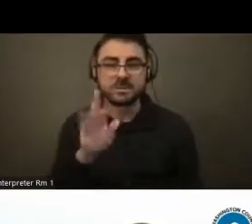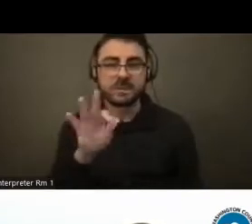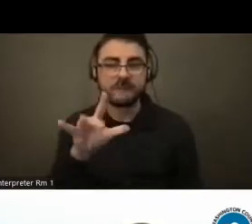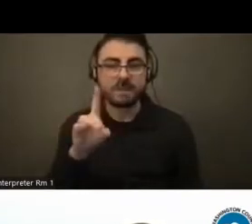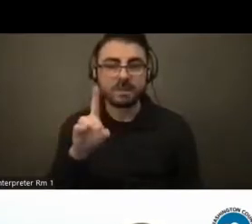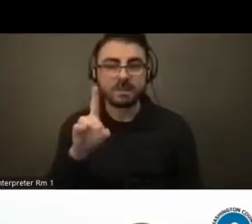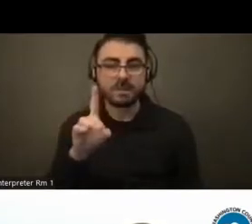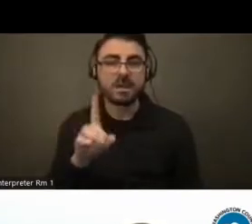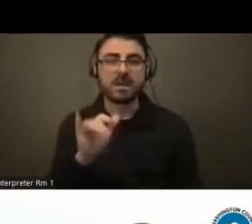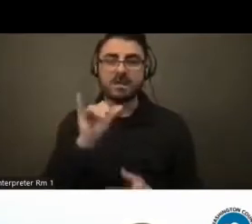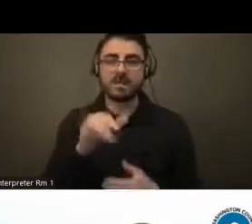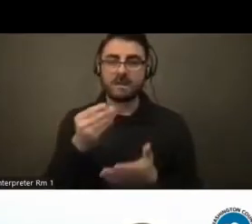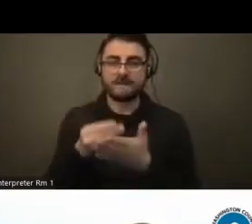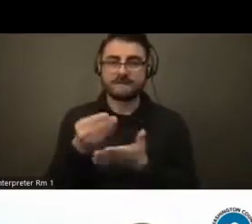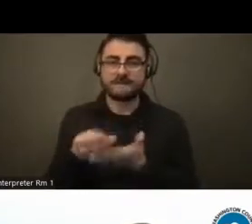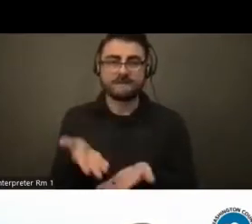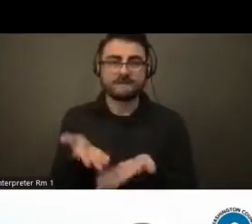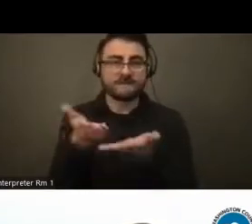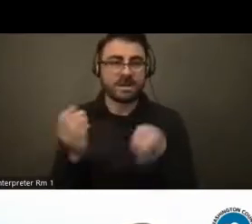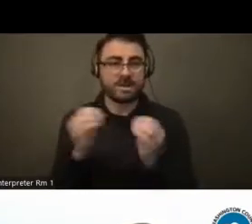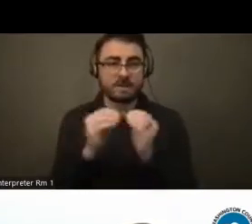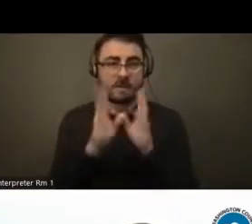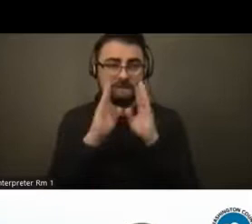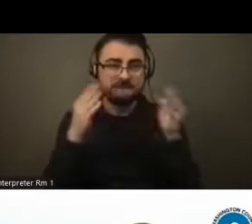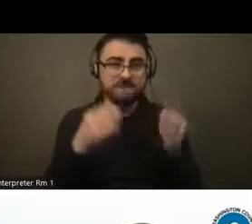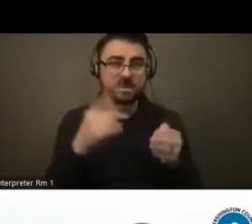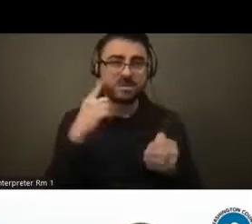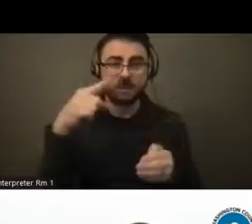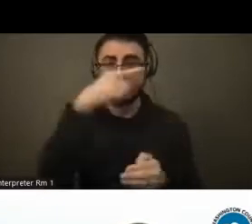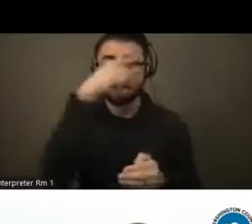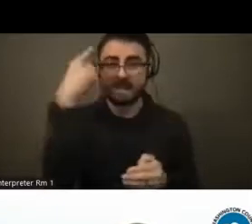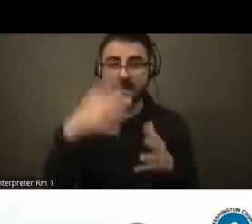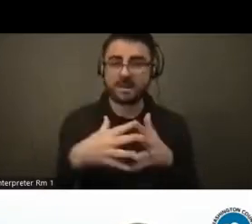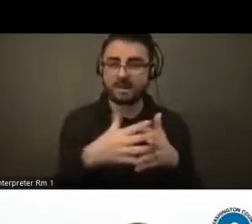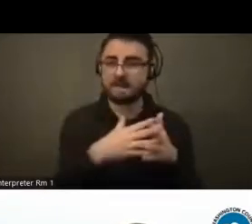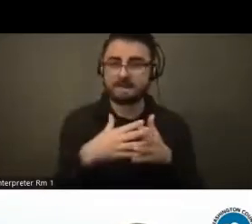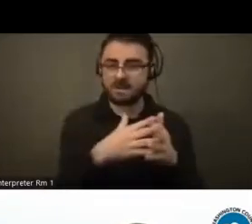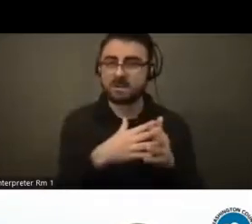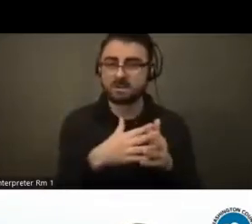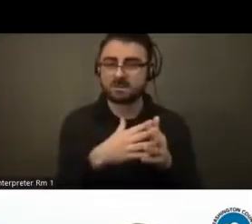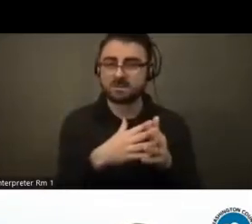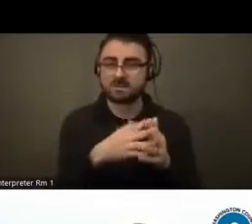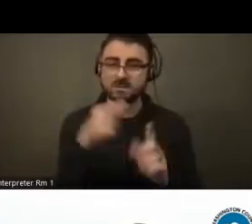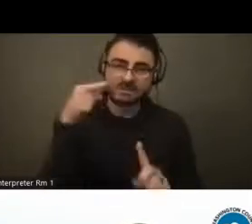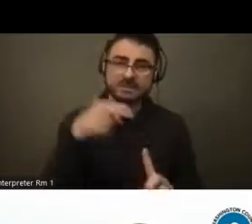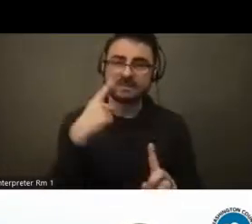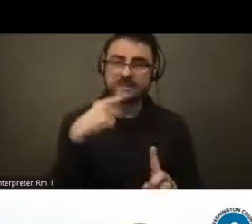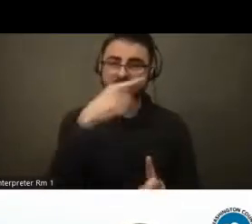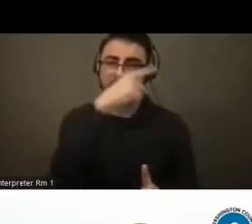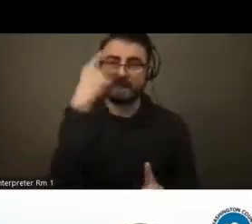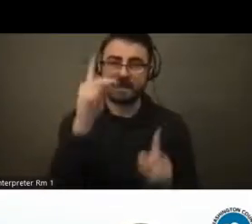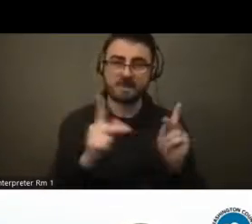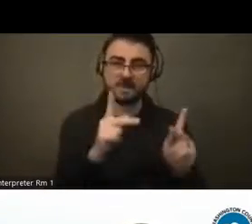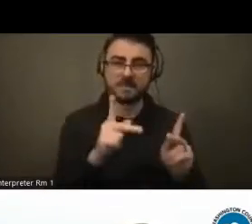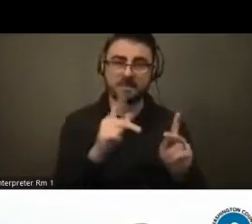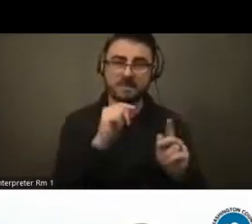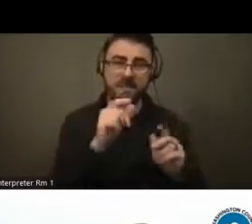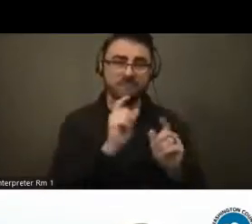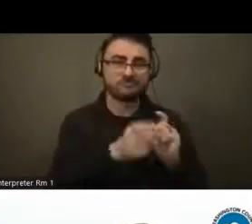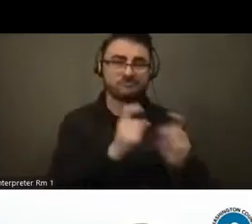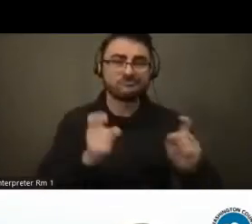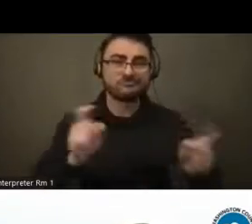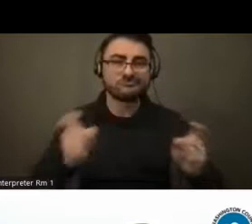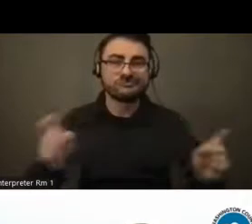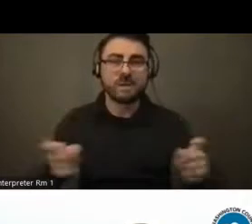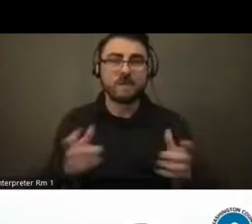Black Americans? Just specifically for Black people, not for no spread out. What funding